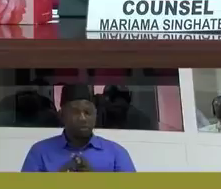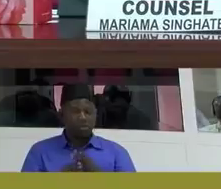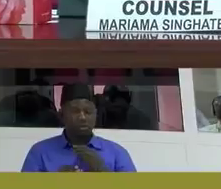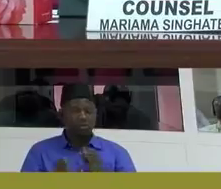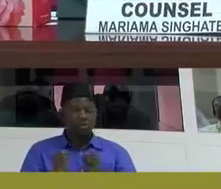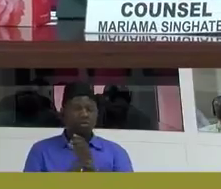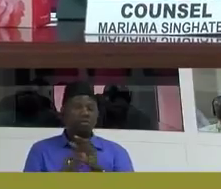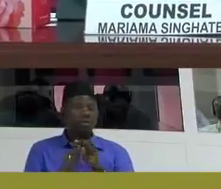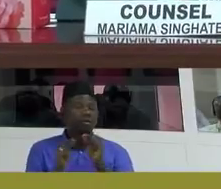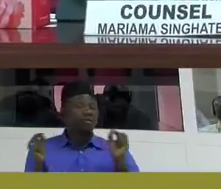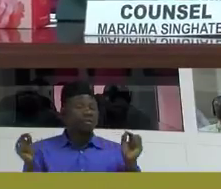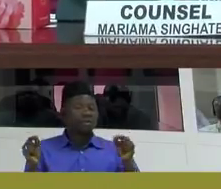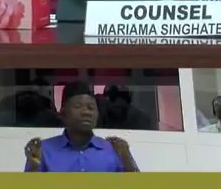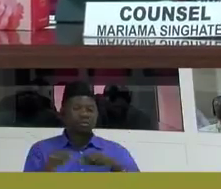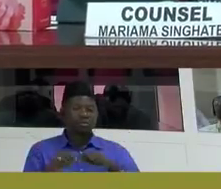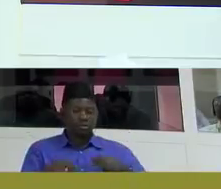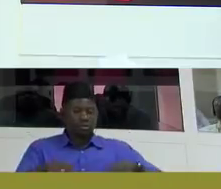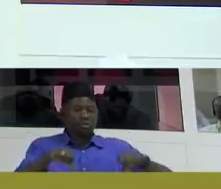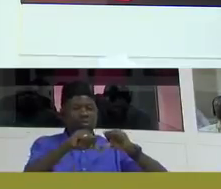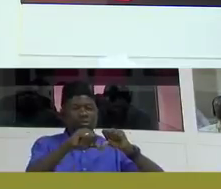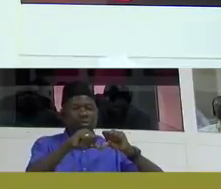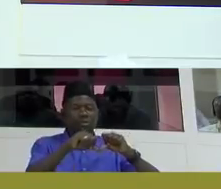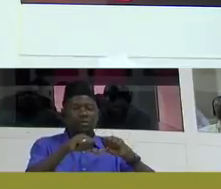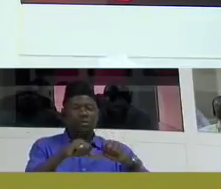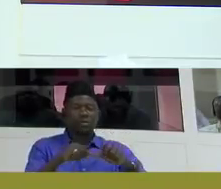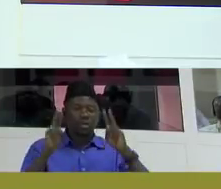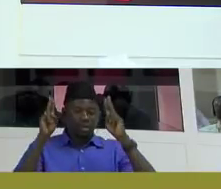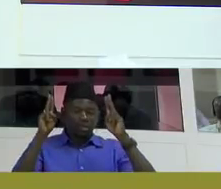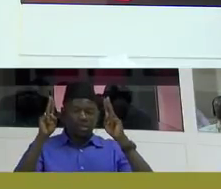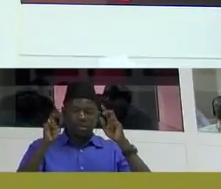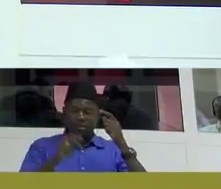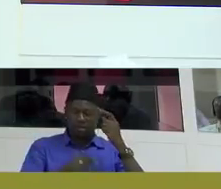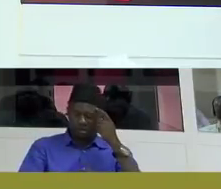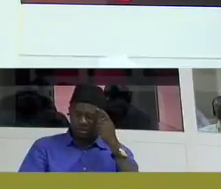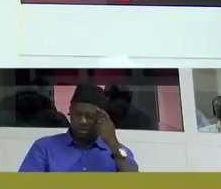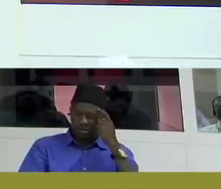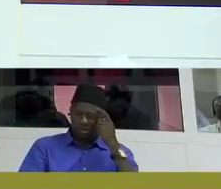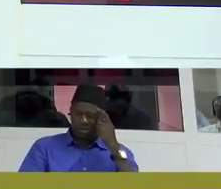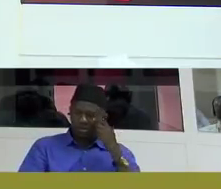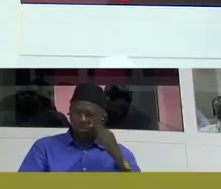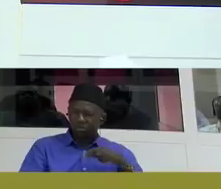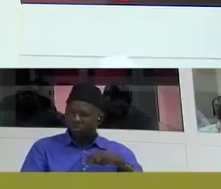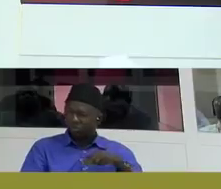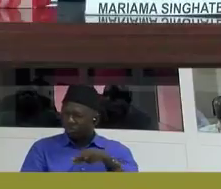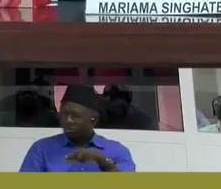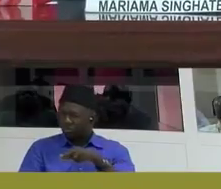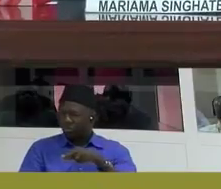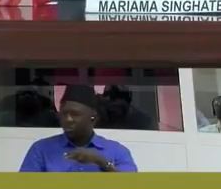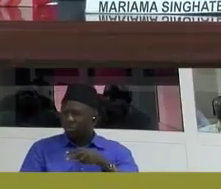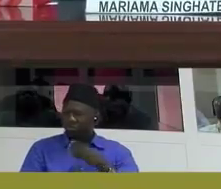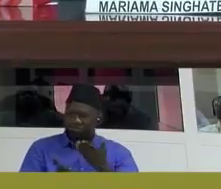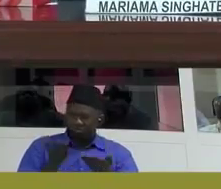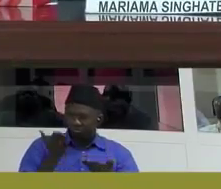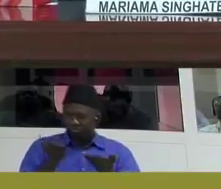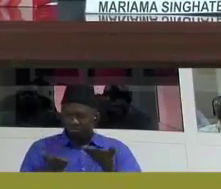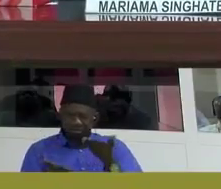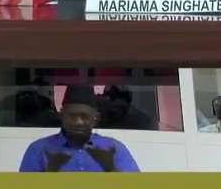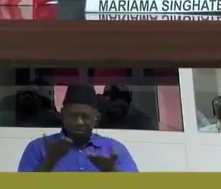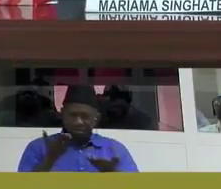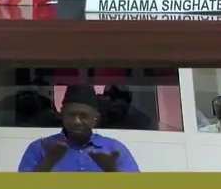far in some areas. He attempted to walk a neat balance